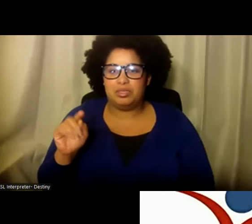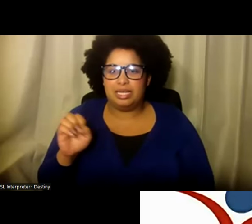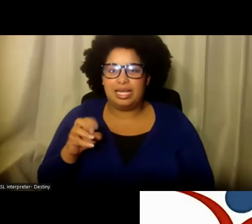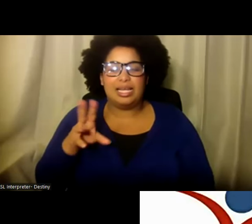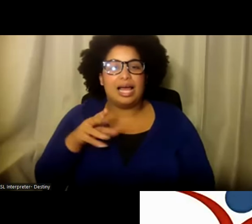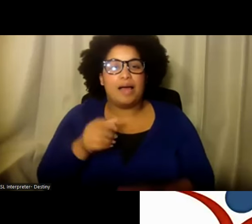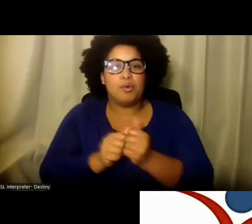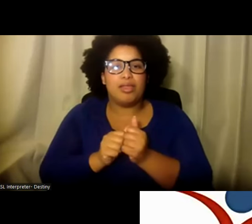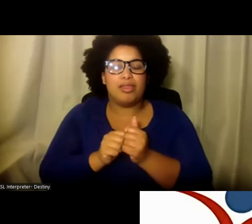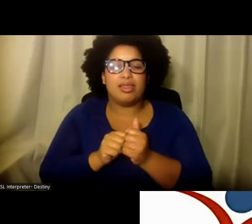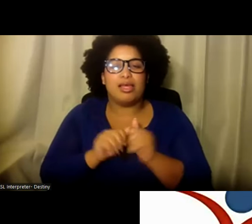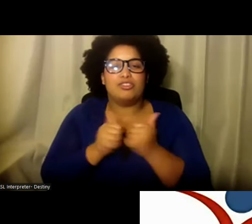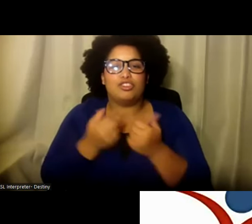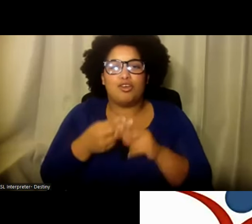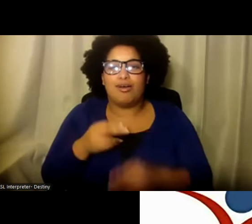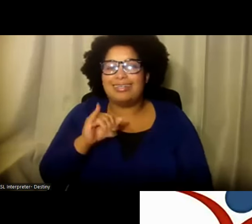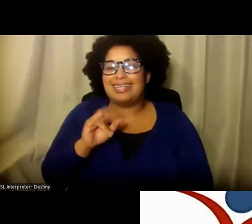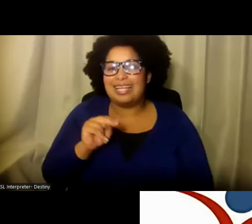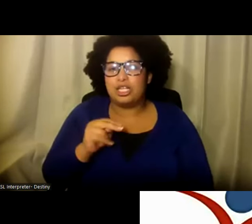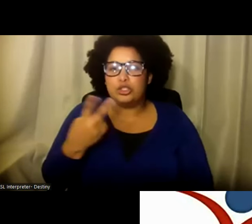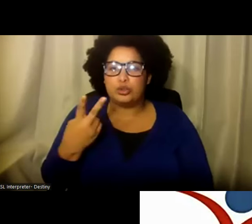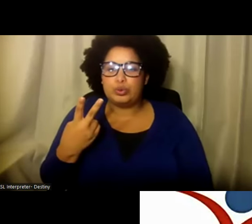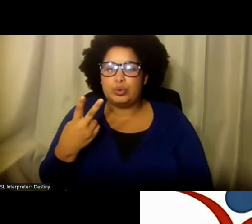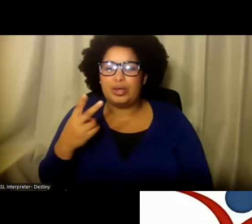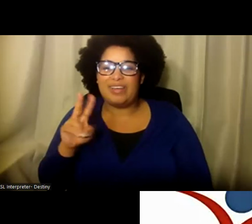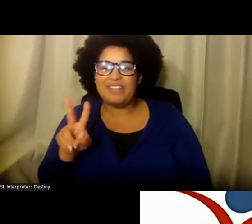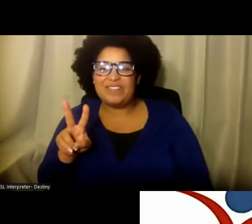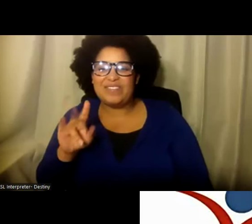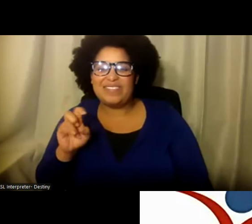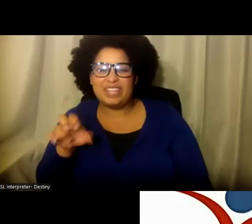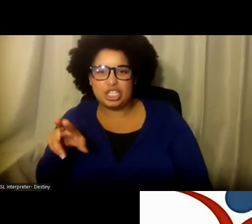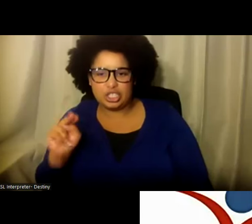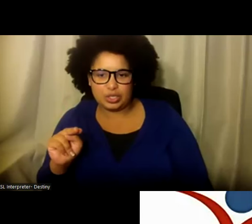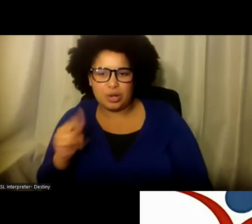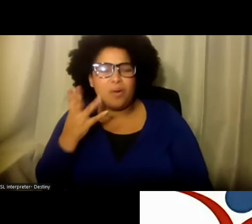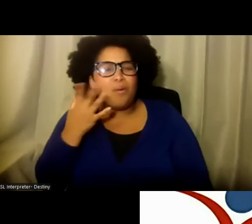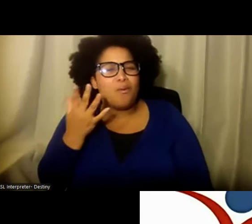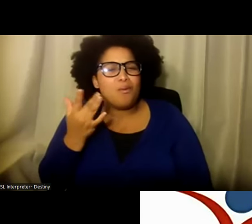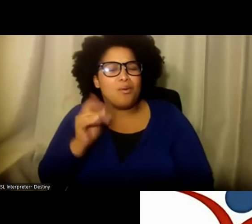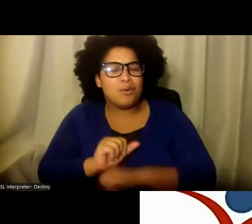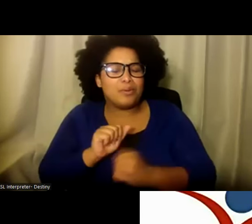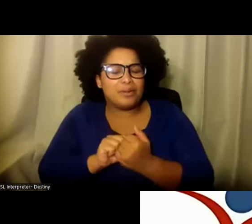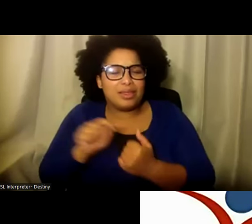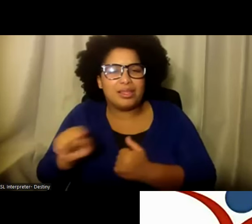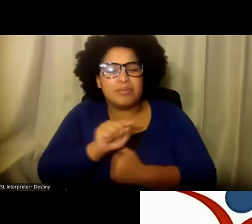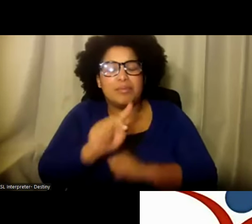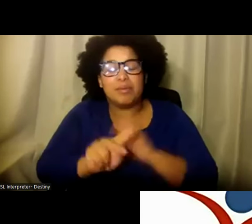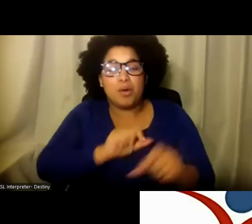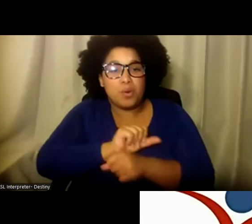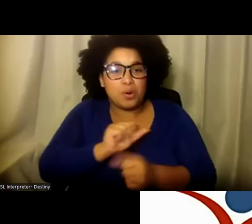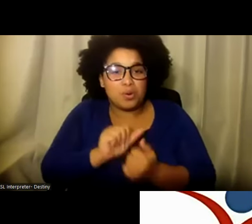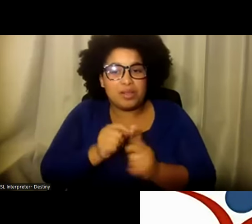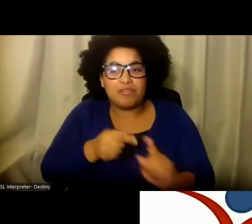Vision. The reason for me working with Into Vision is that the people that I work with from